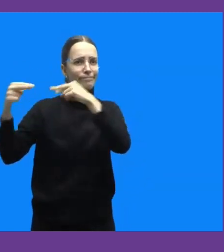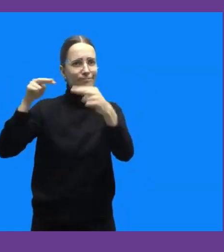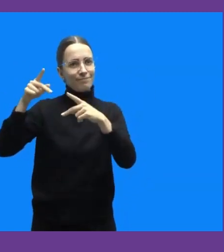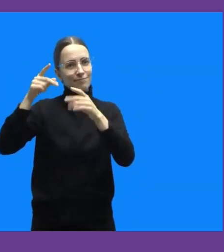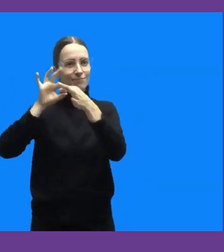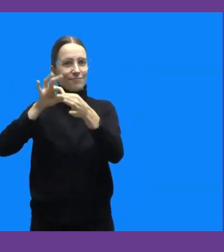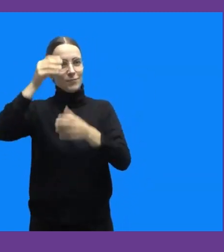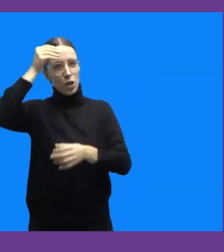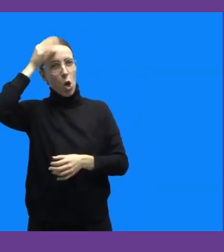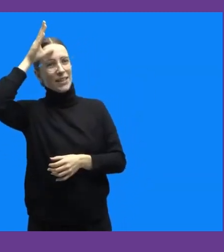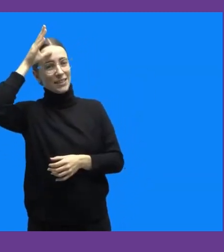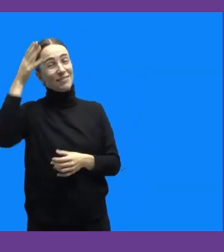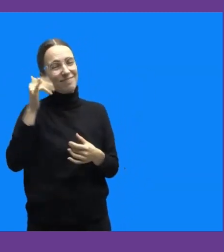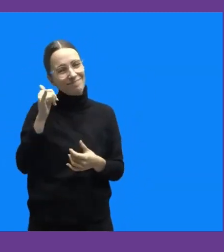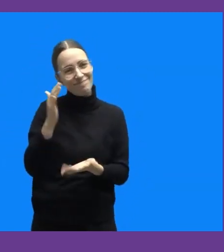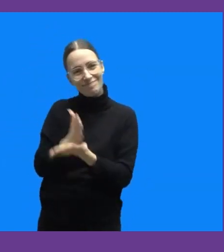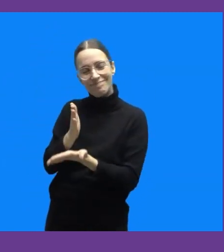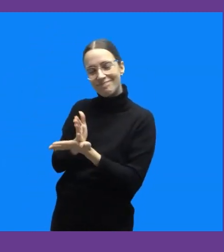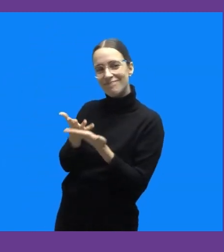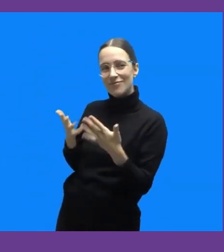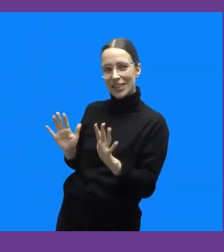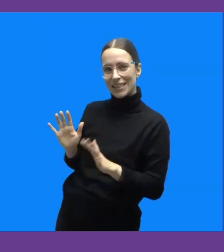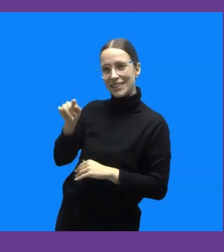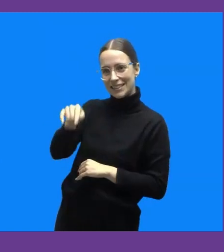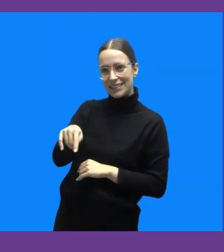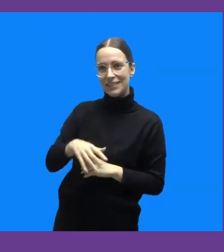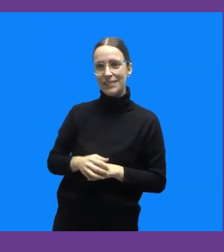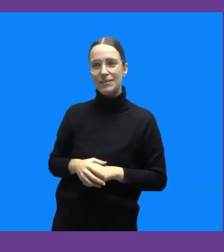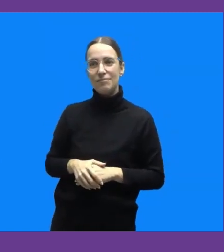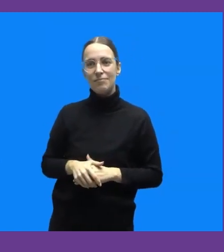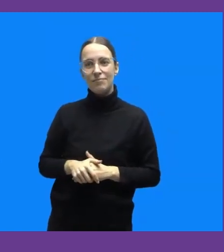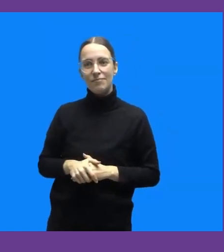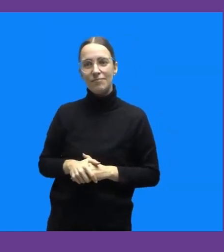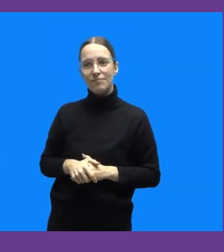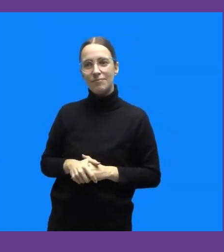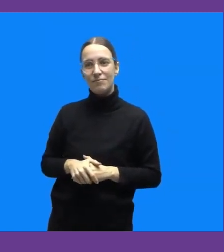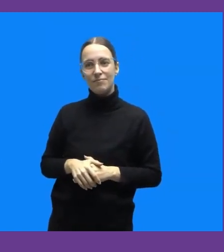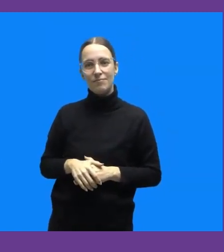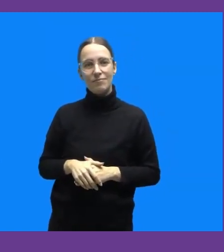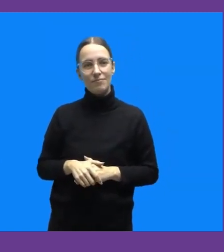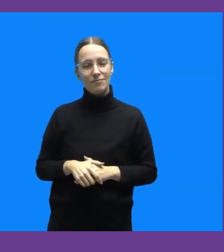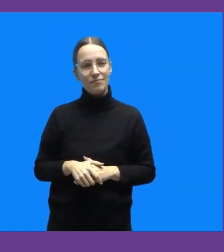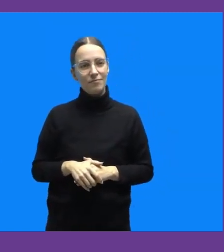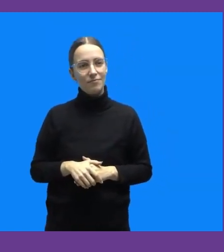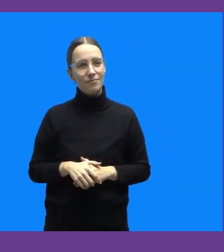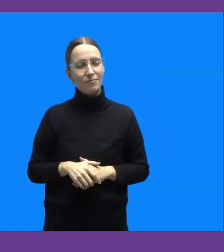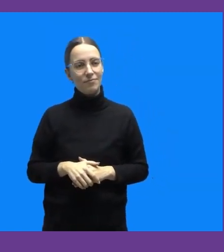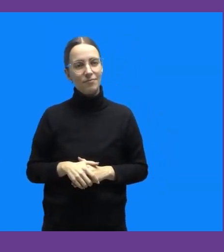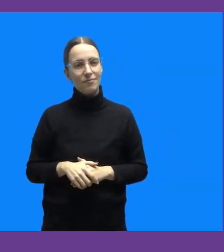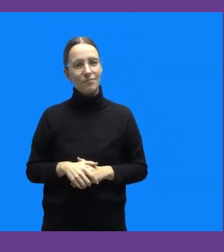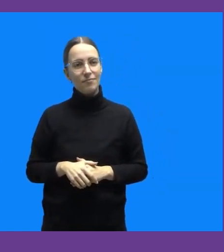Yes. So with all that was going on, and of course the need to really